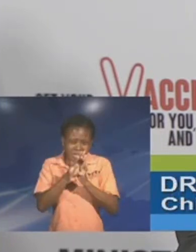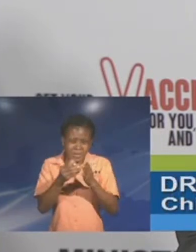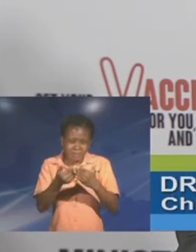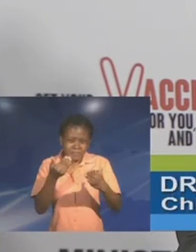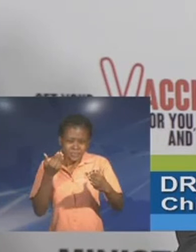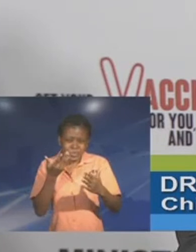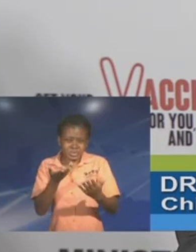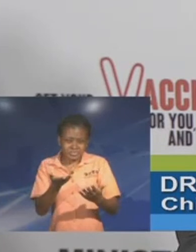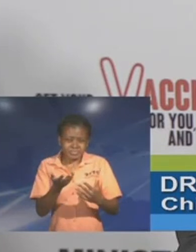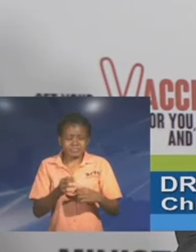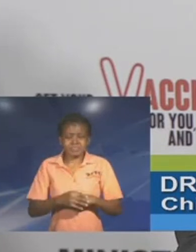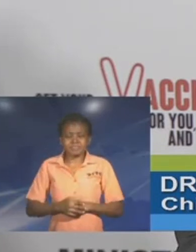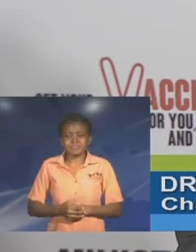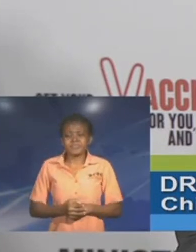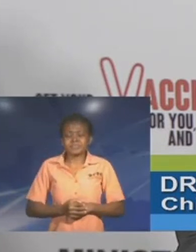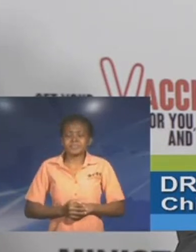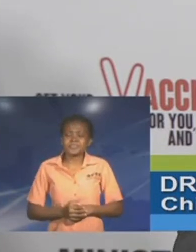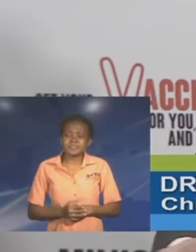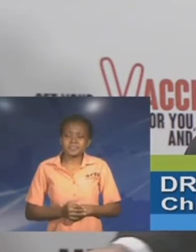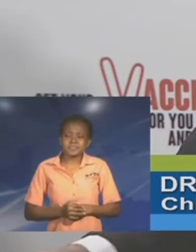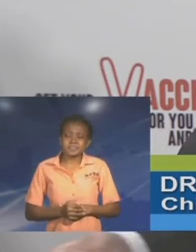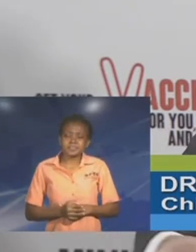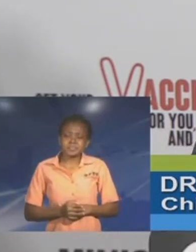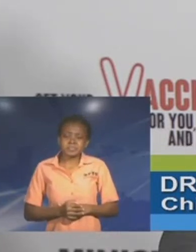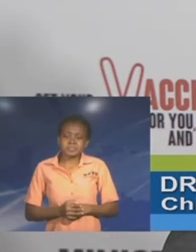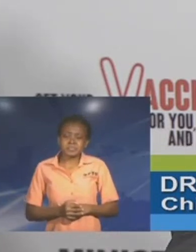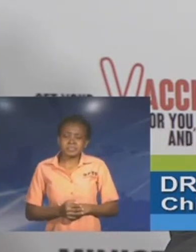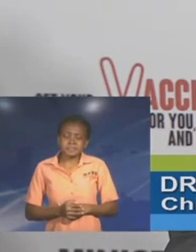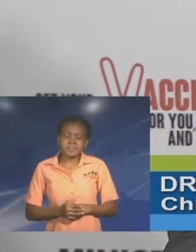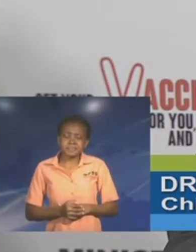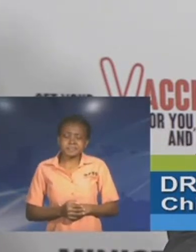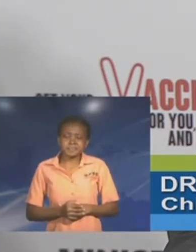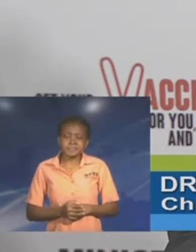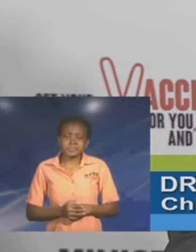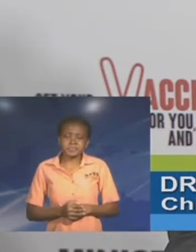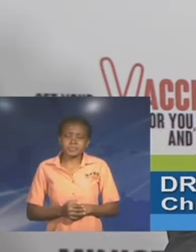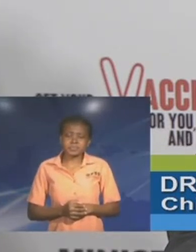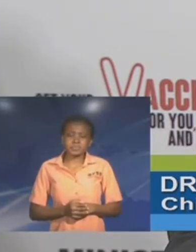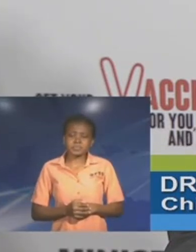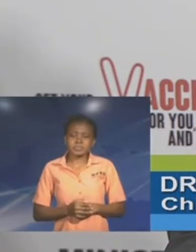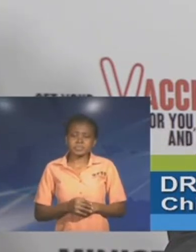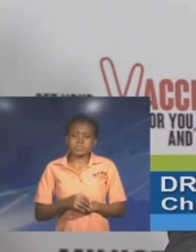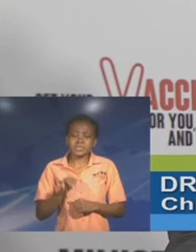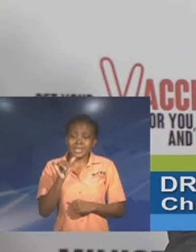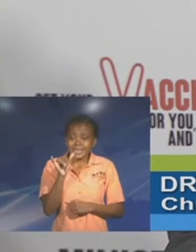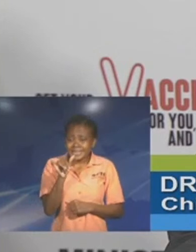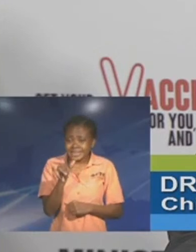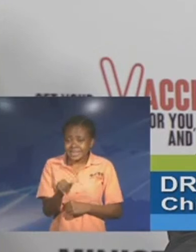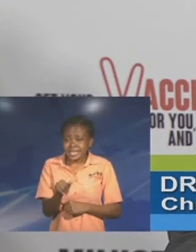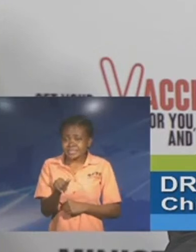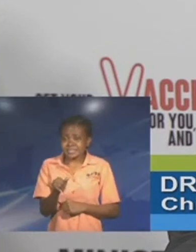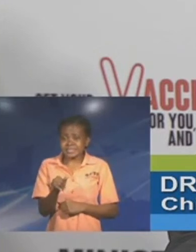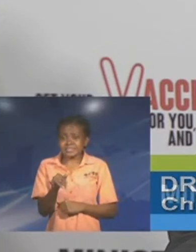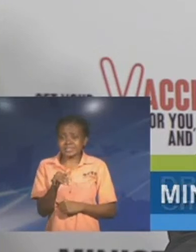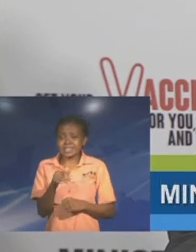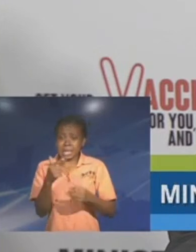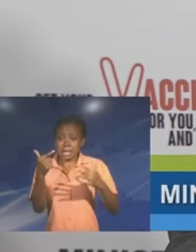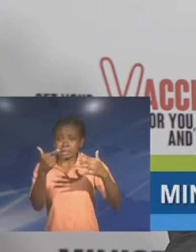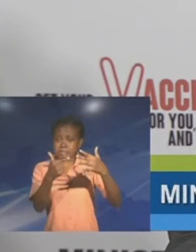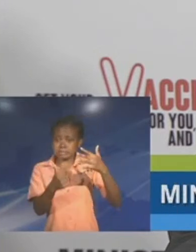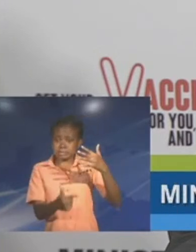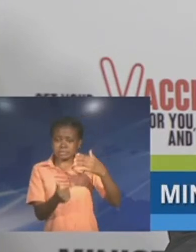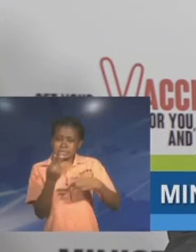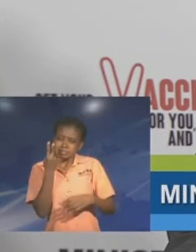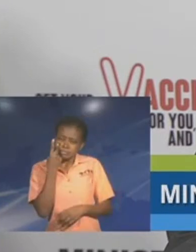vesicles, pustules, and of course sometimes crusted over if it is lingering. So that definition is a clinical case definition that has been disseminated to all